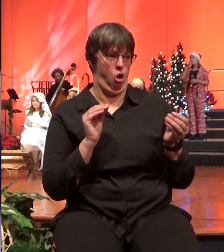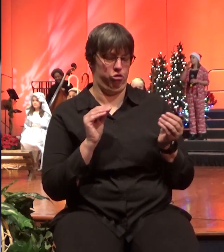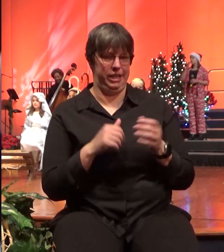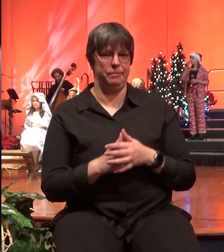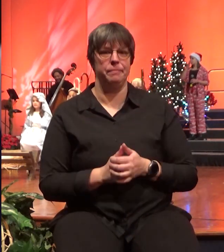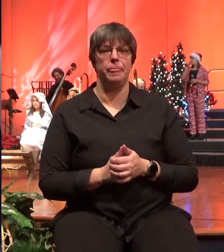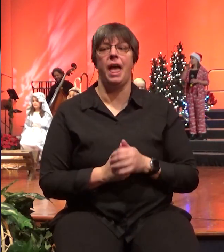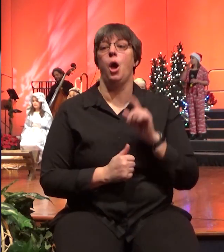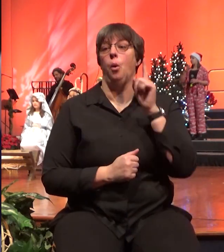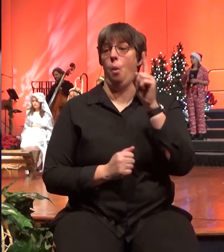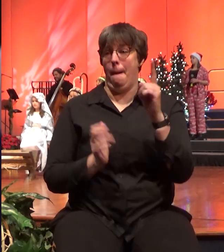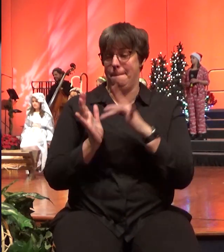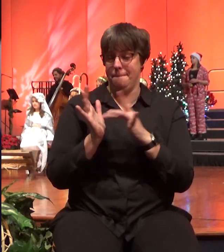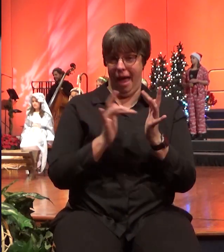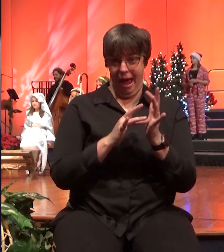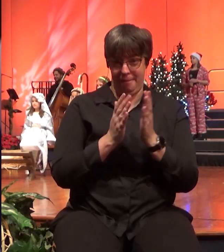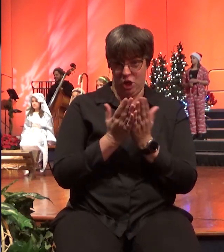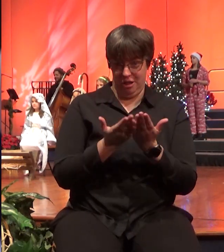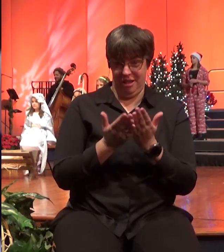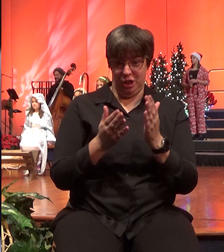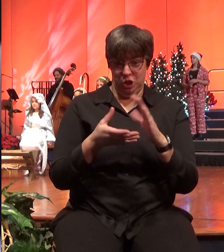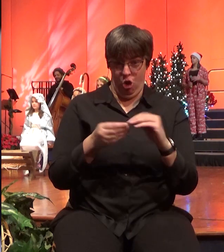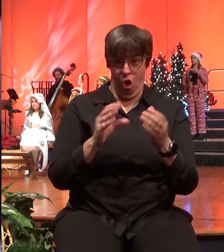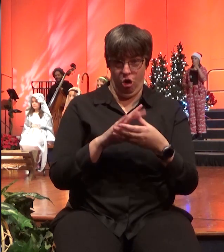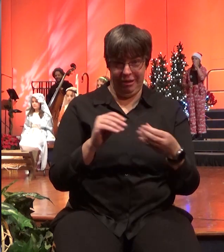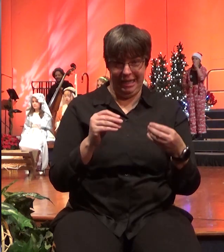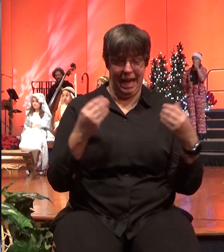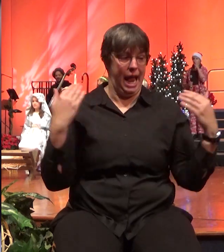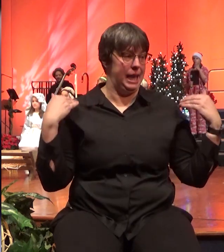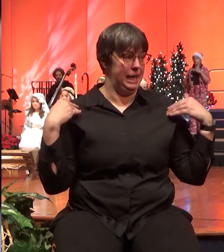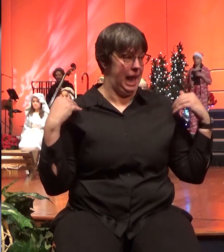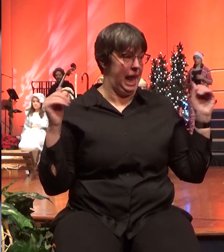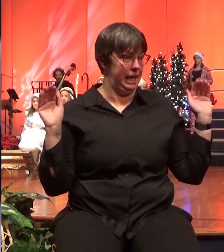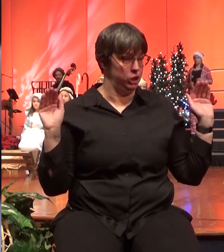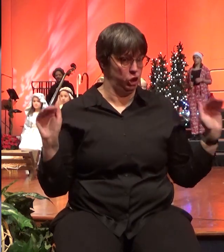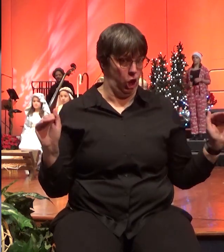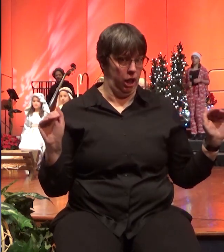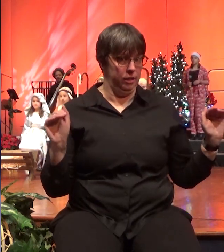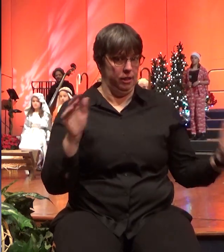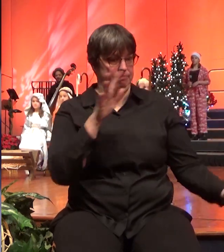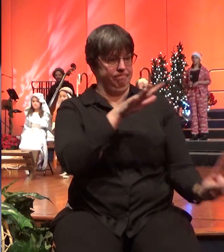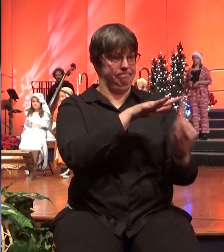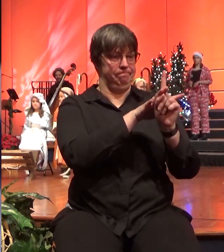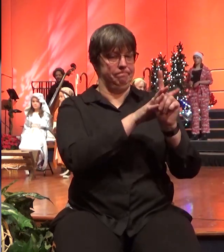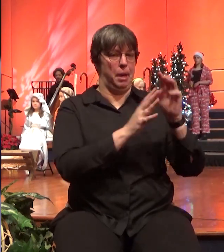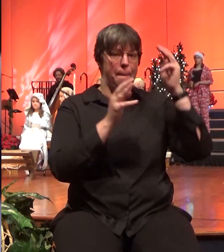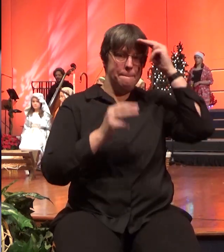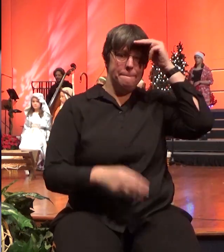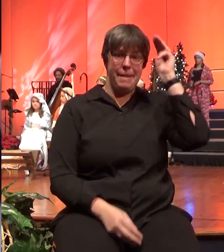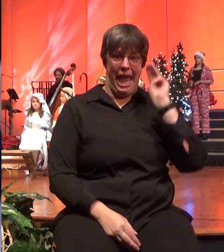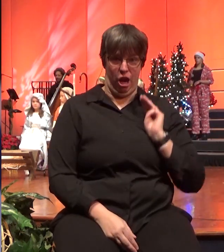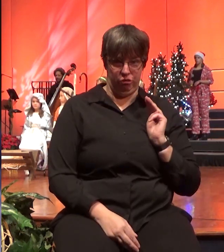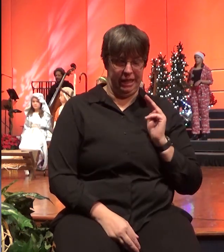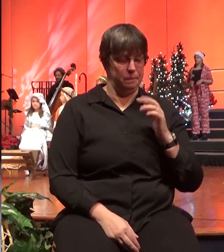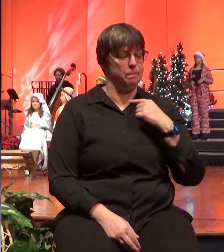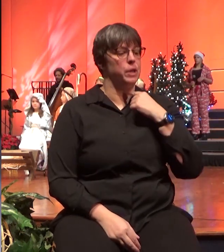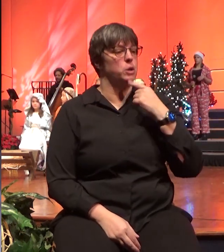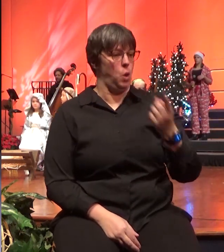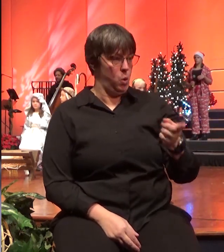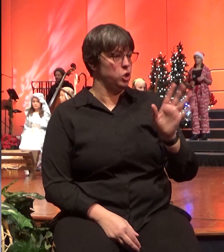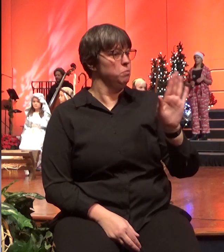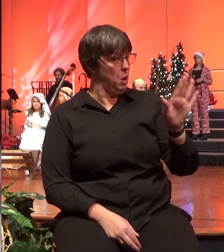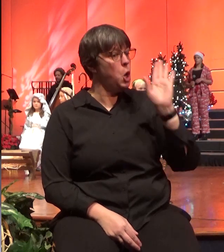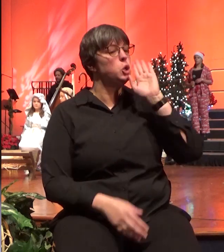In one Bible story, an angel appeared to Mary and told her that she was going to have a